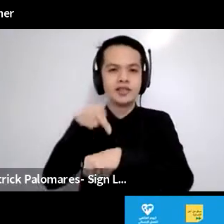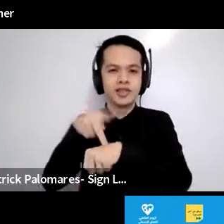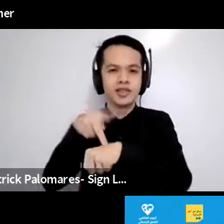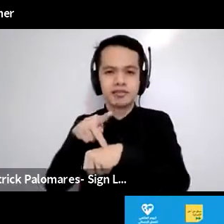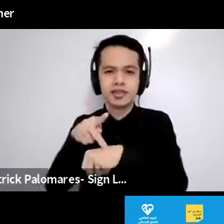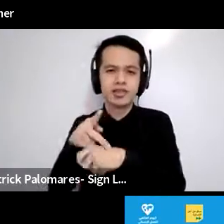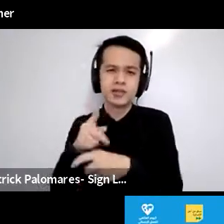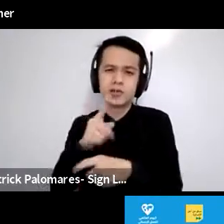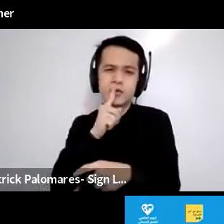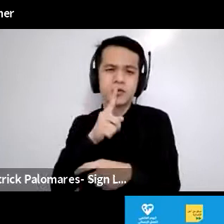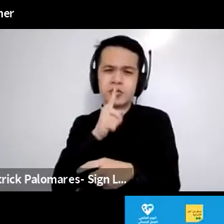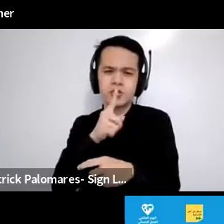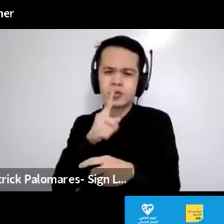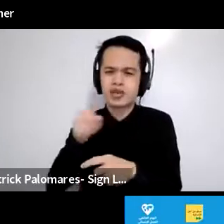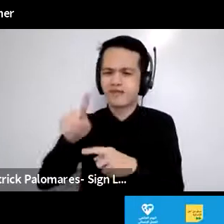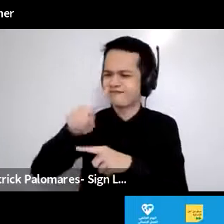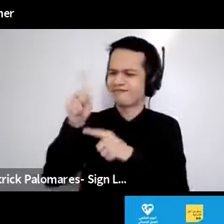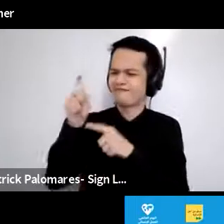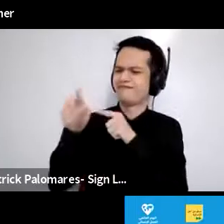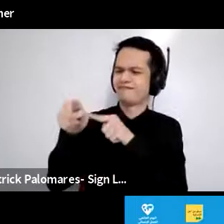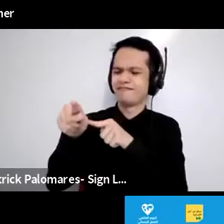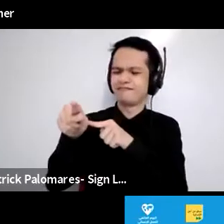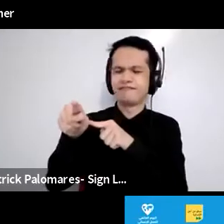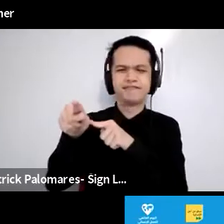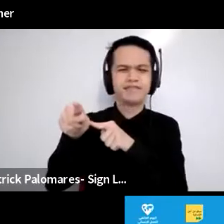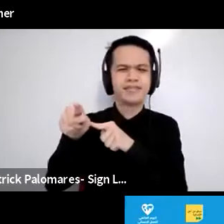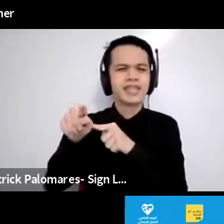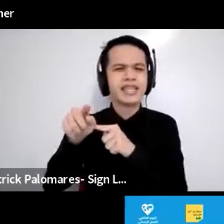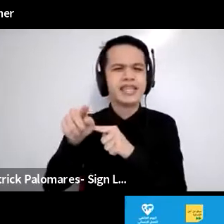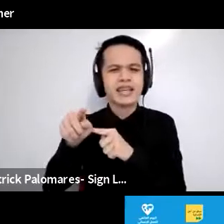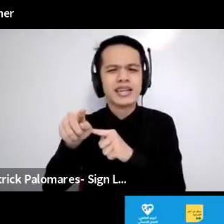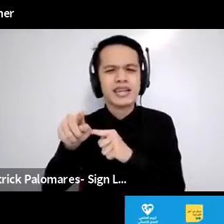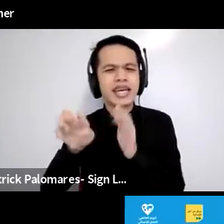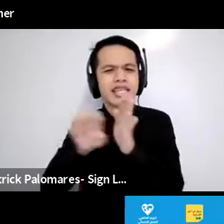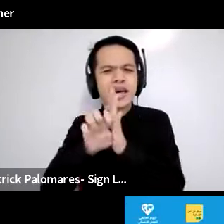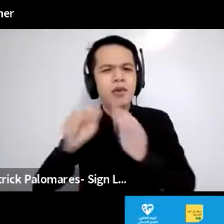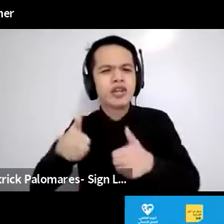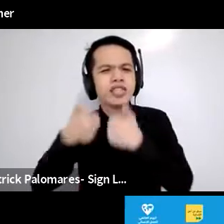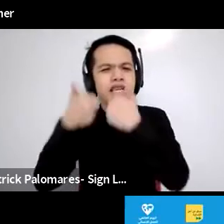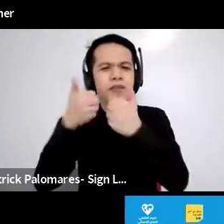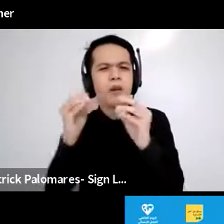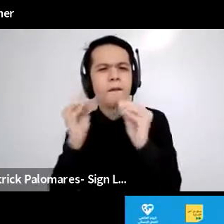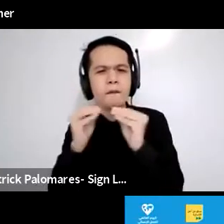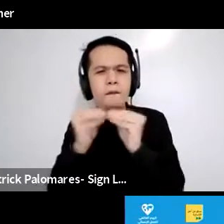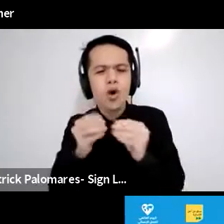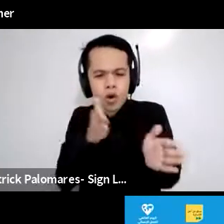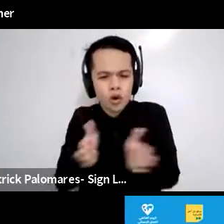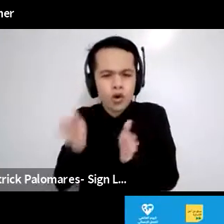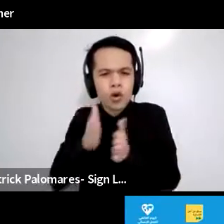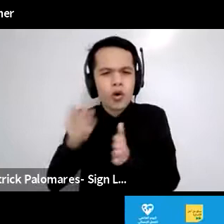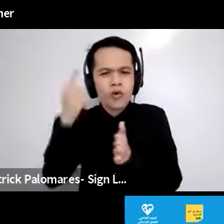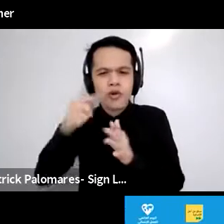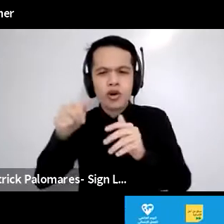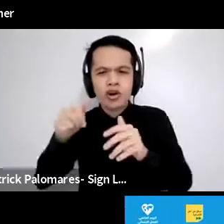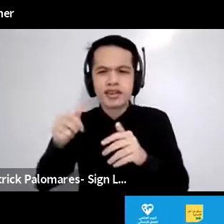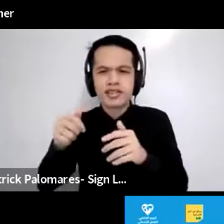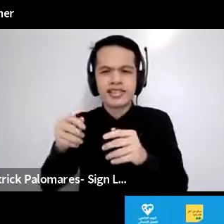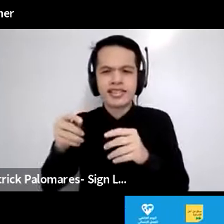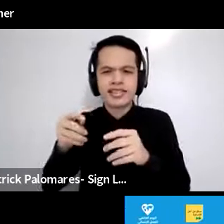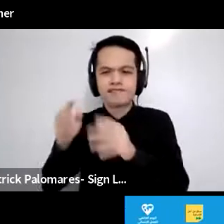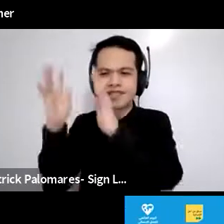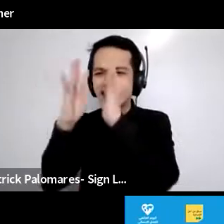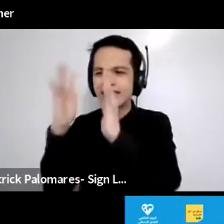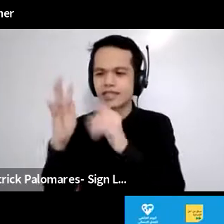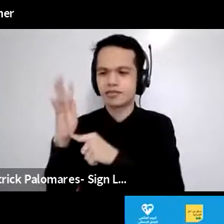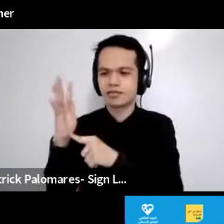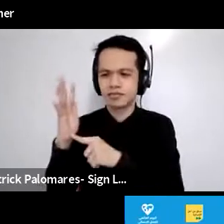really brings that question of, when you ask main challenges of more effective preparation for disasters, it's really,